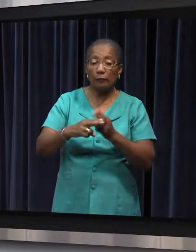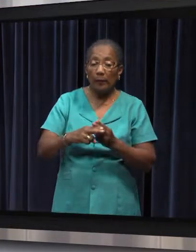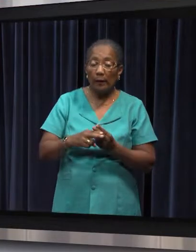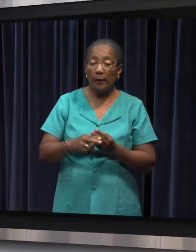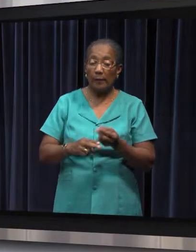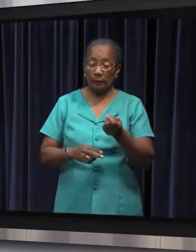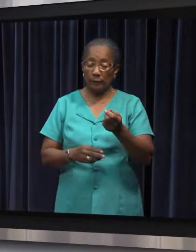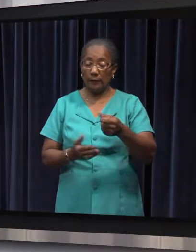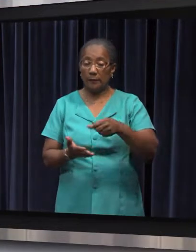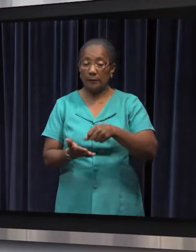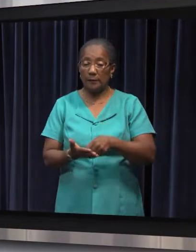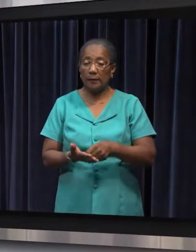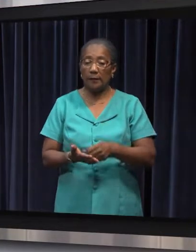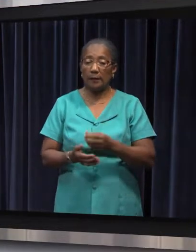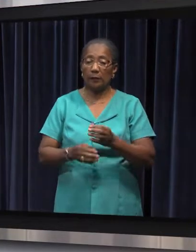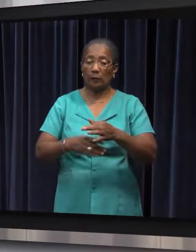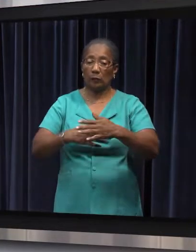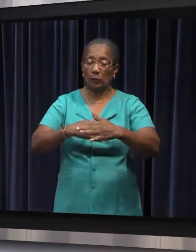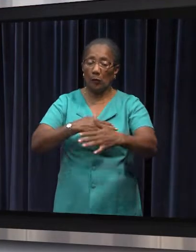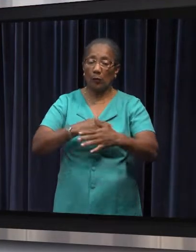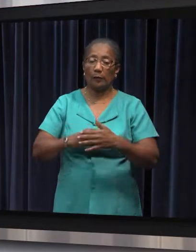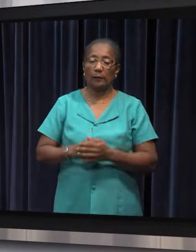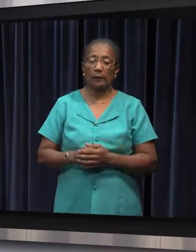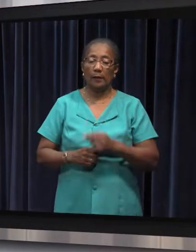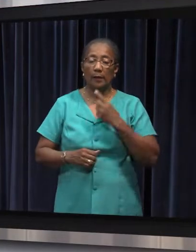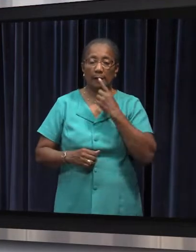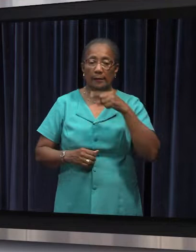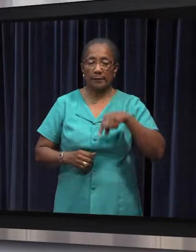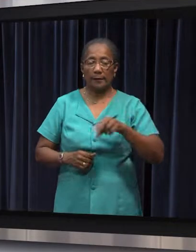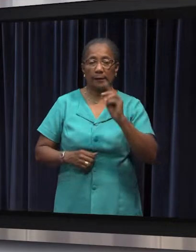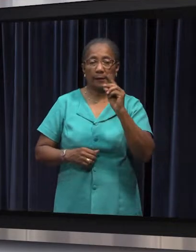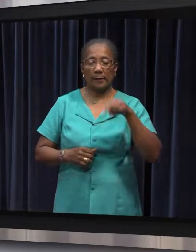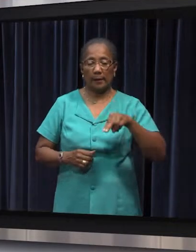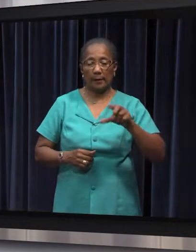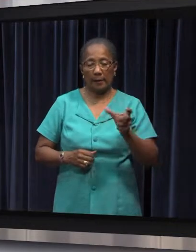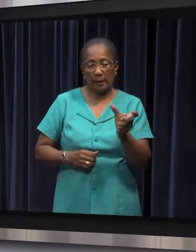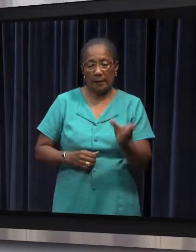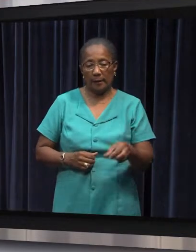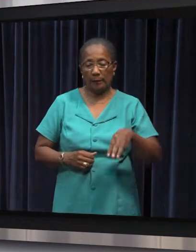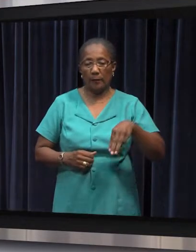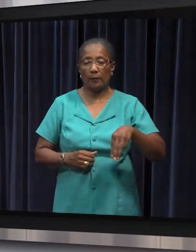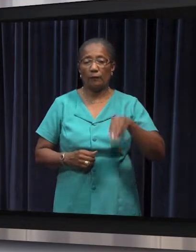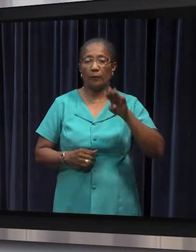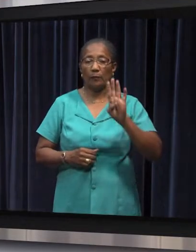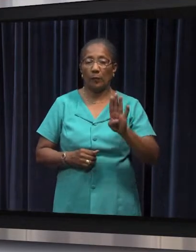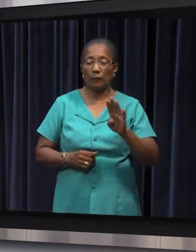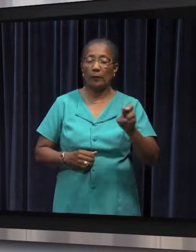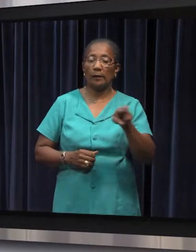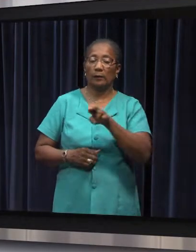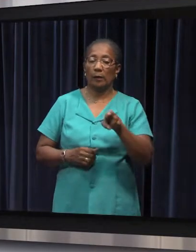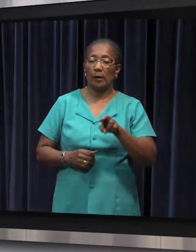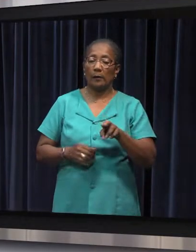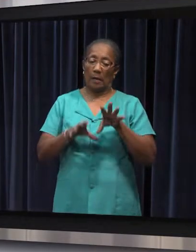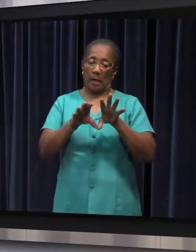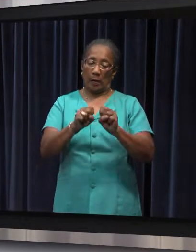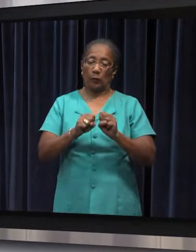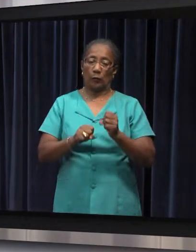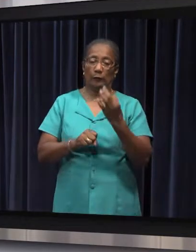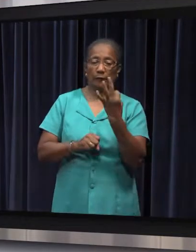its financial sector. So says MP Melvin Bolfa in response to confiscation